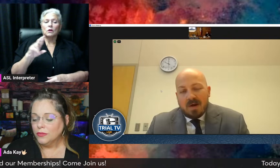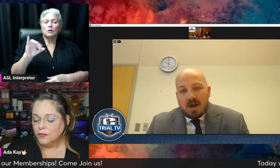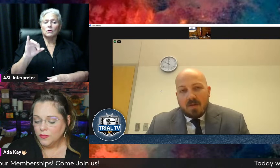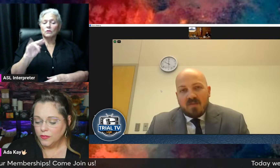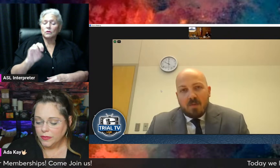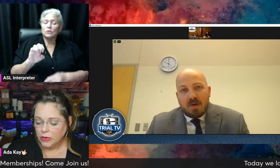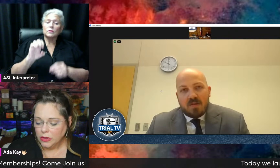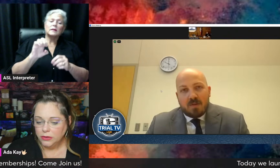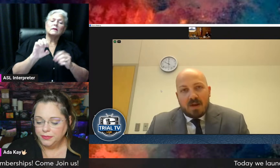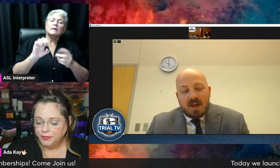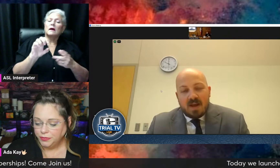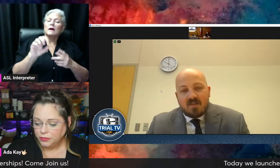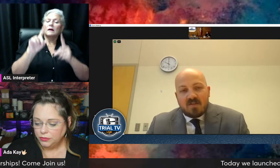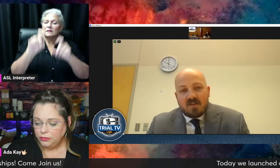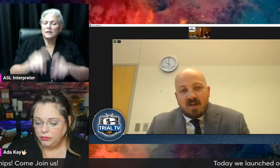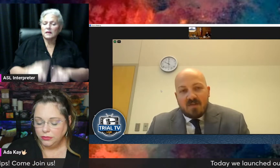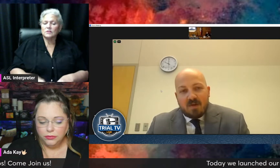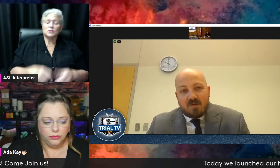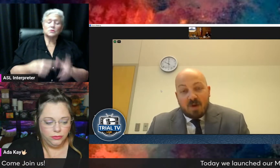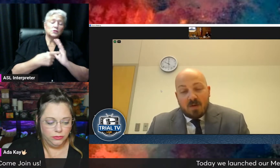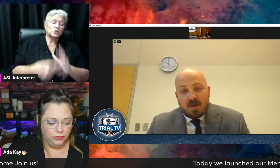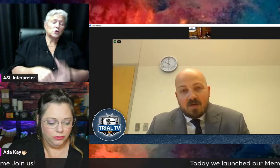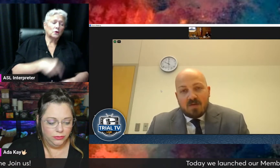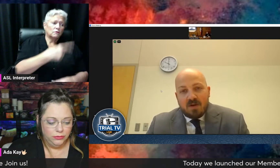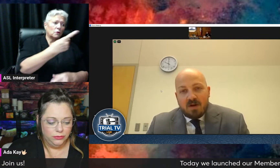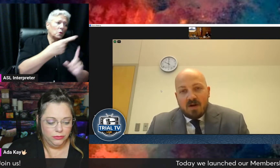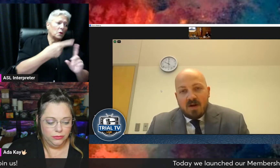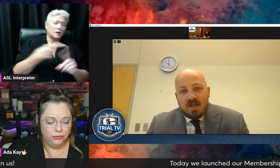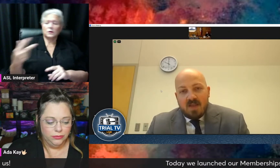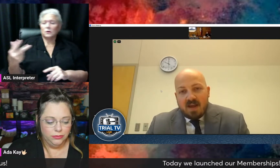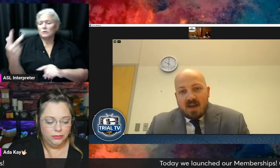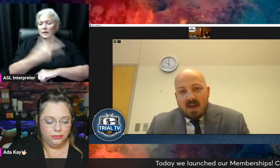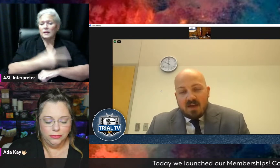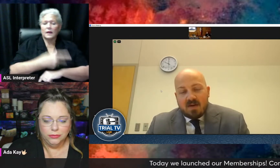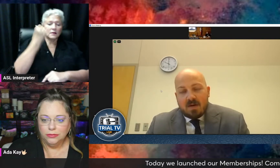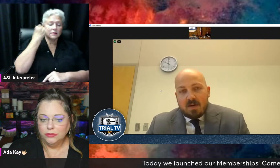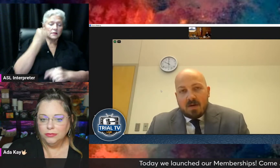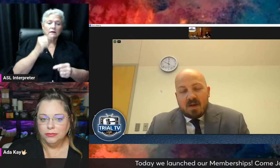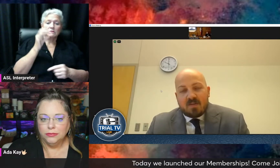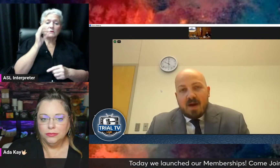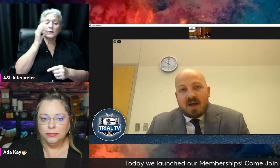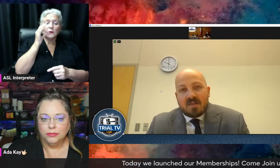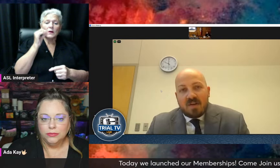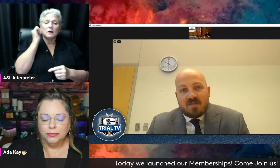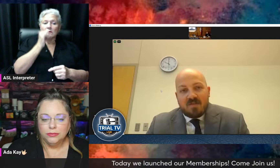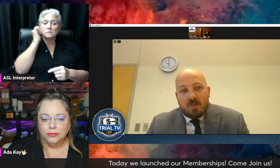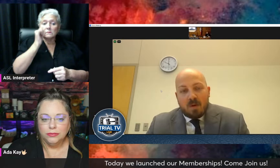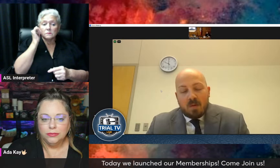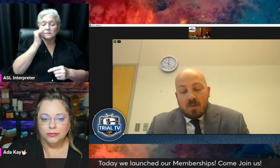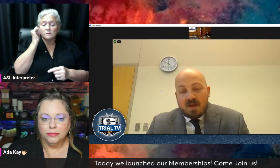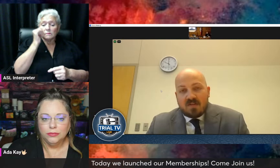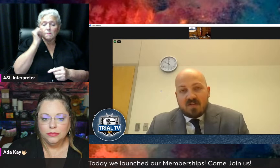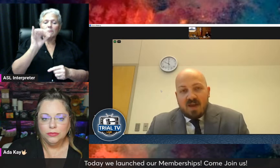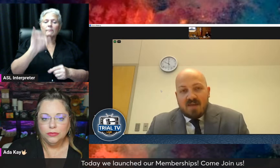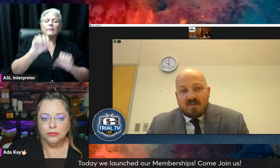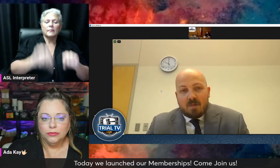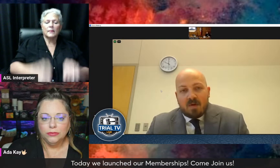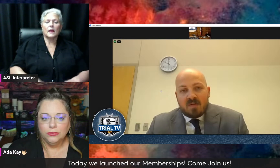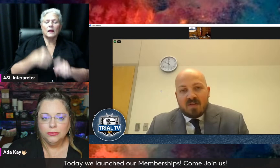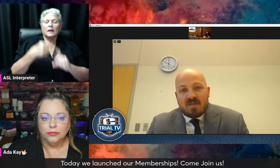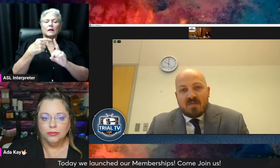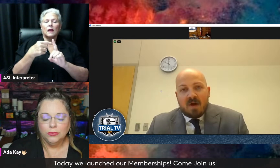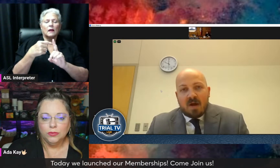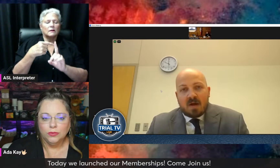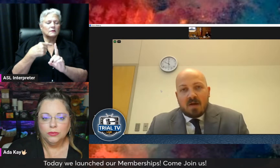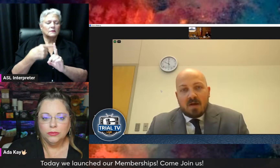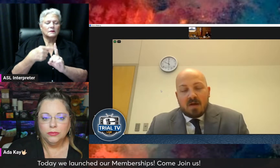for anywhere from 1 to 3 days. If they're a frequent user, they can test positive for weeks